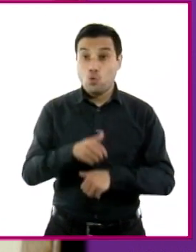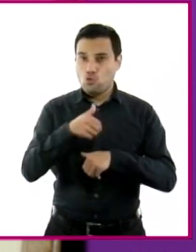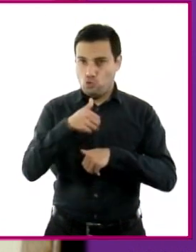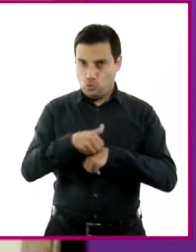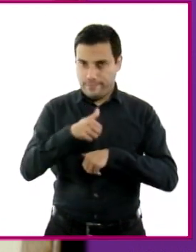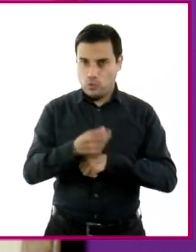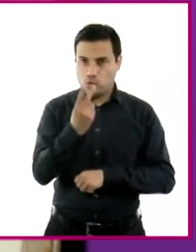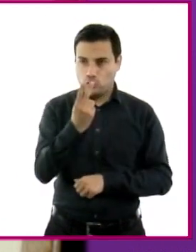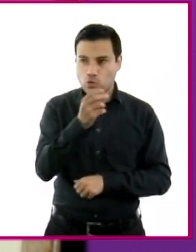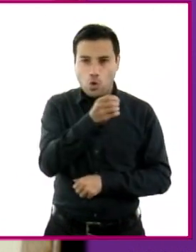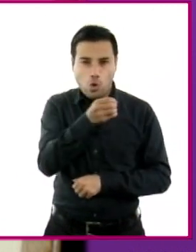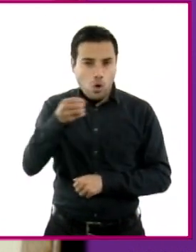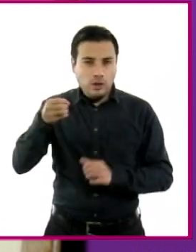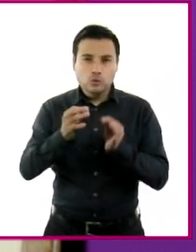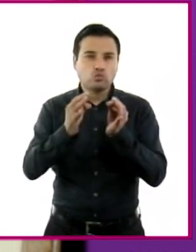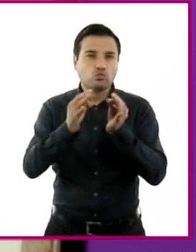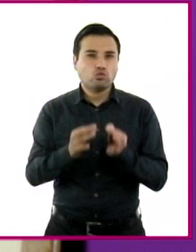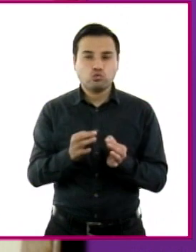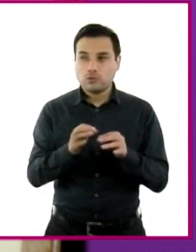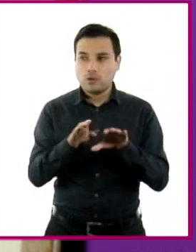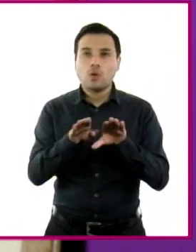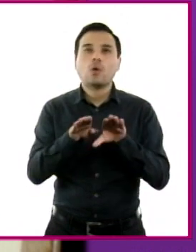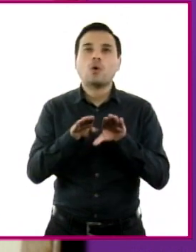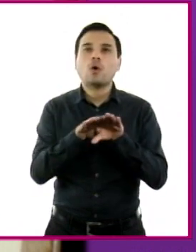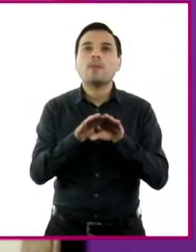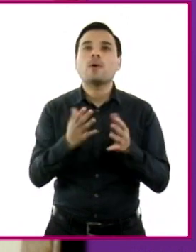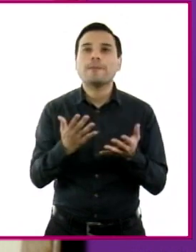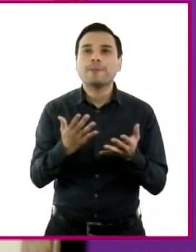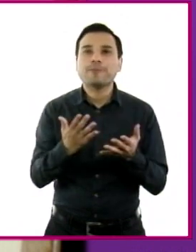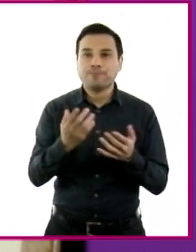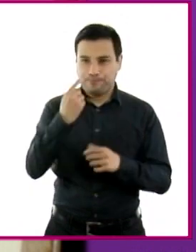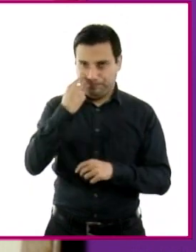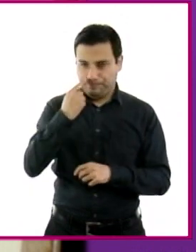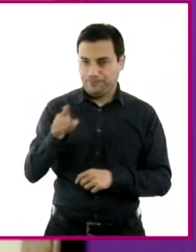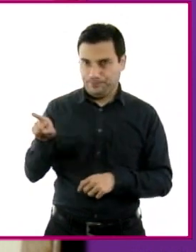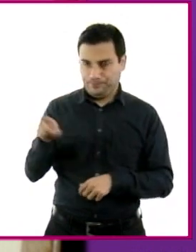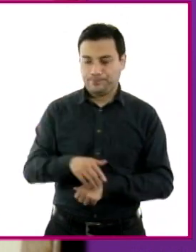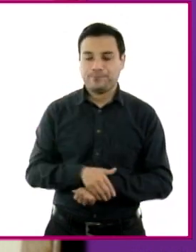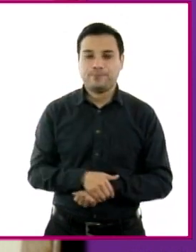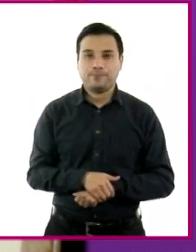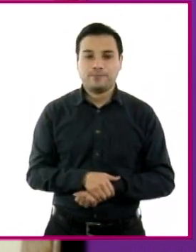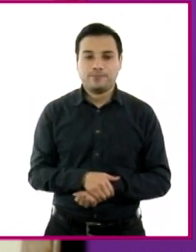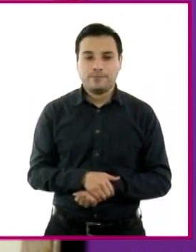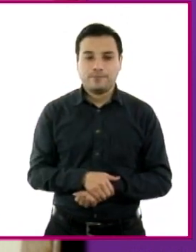Students must throw trash in the waste basket. Yeah.